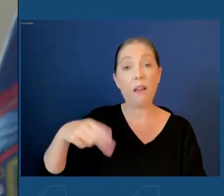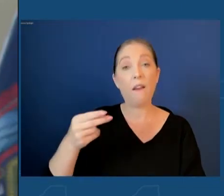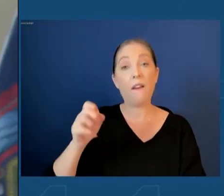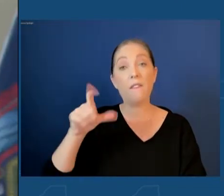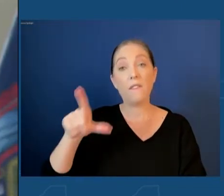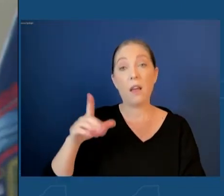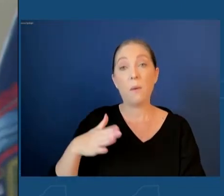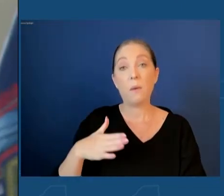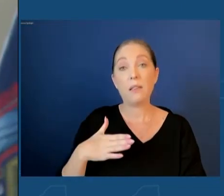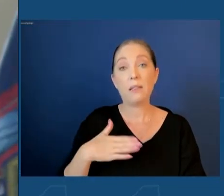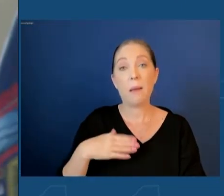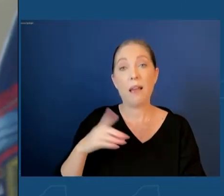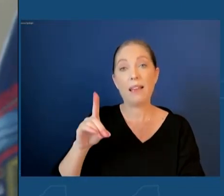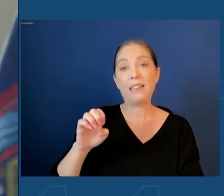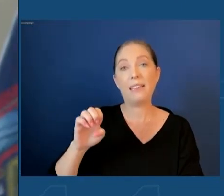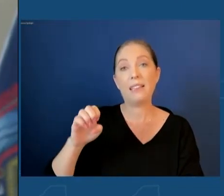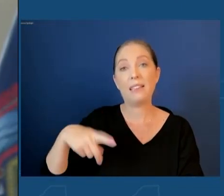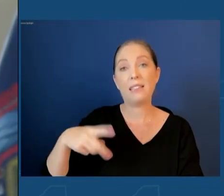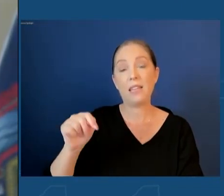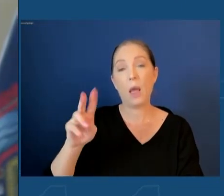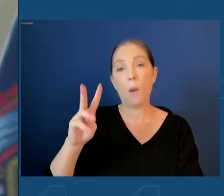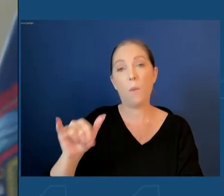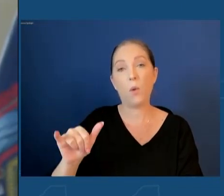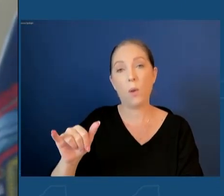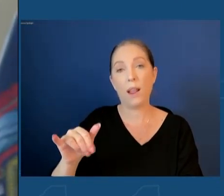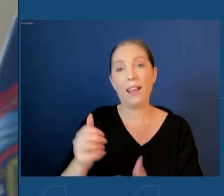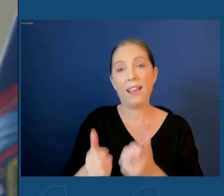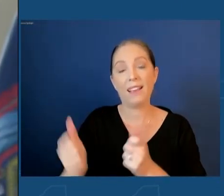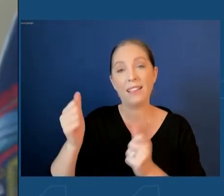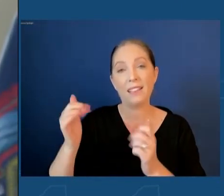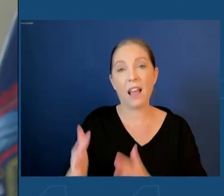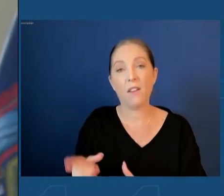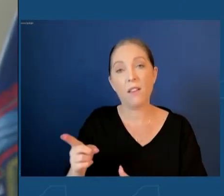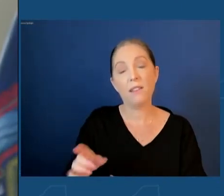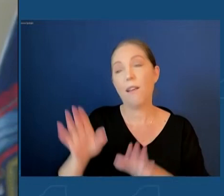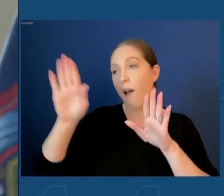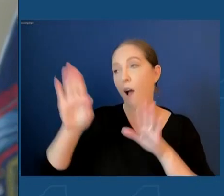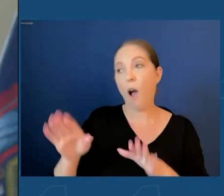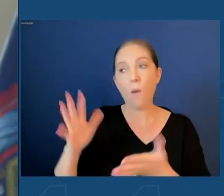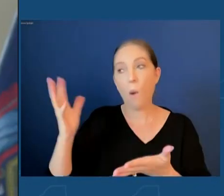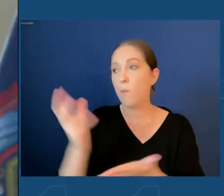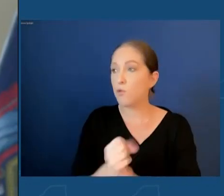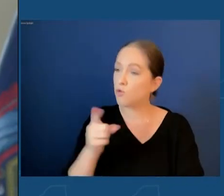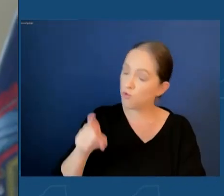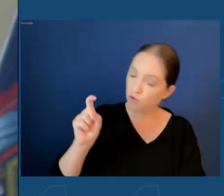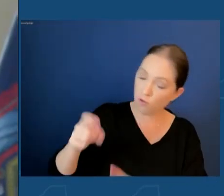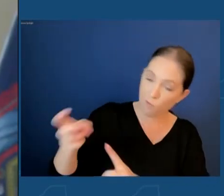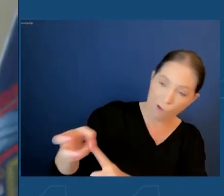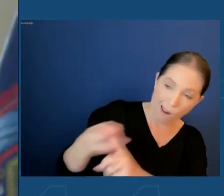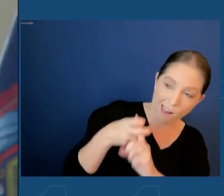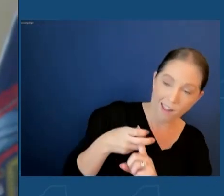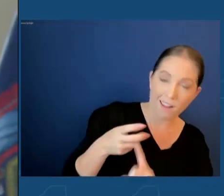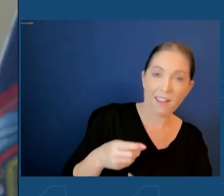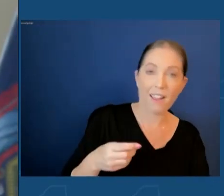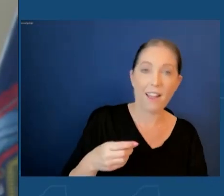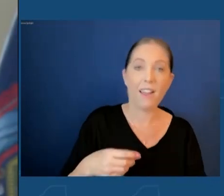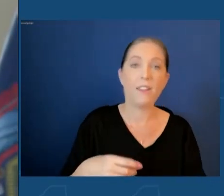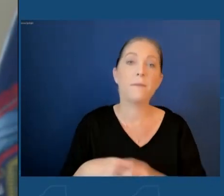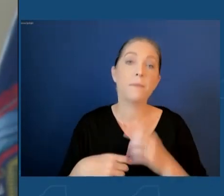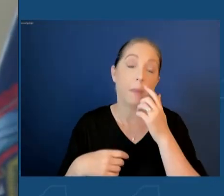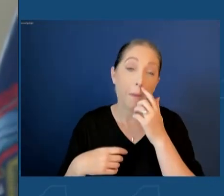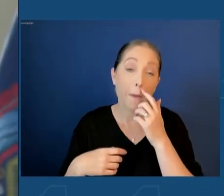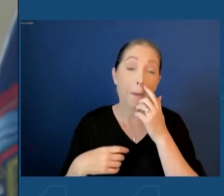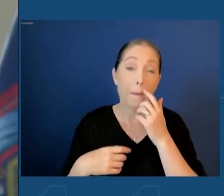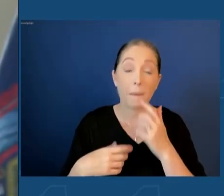and I said, Phil, this is a great opportunity to be CEO of the airport. Come on out here. And I didn't know he was going to steal Chris Quinn at the time, but to have